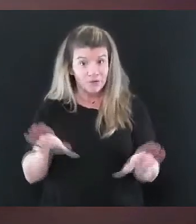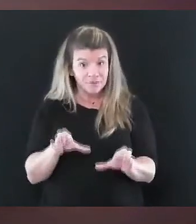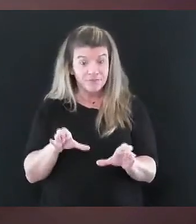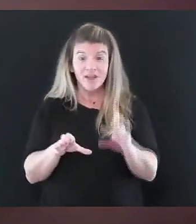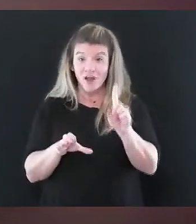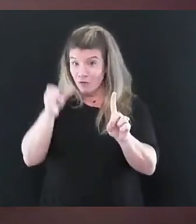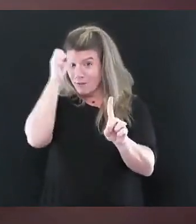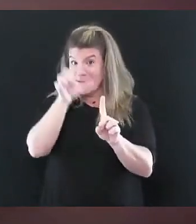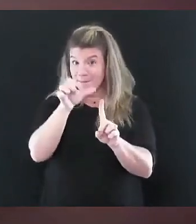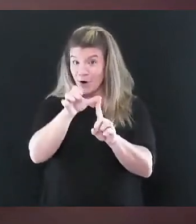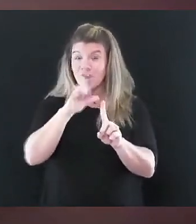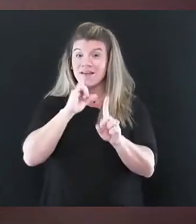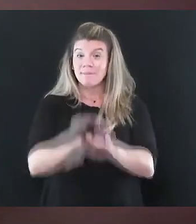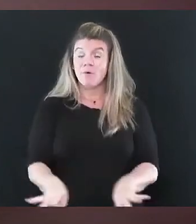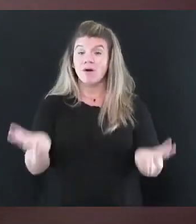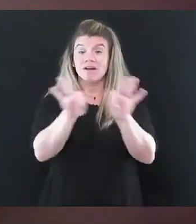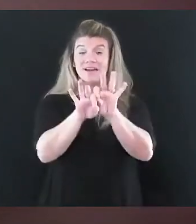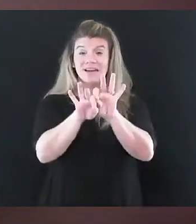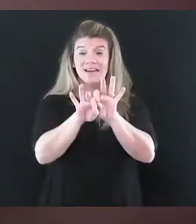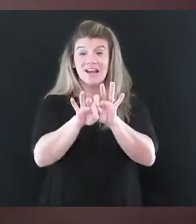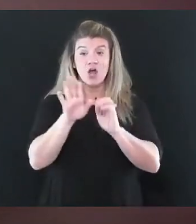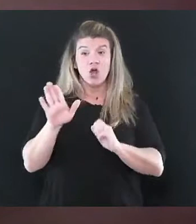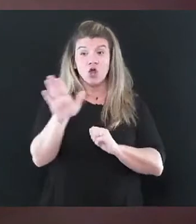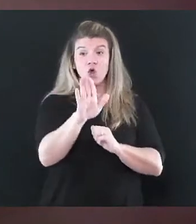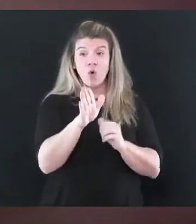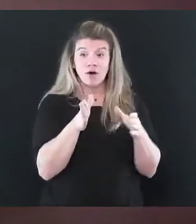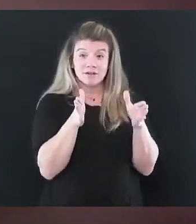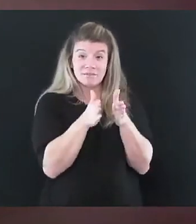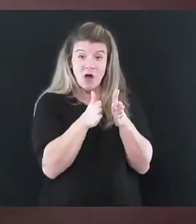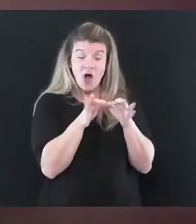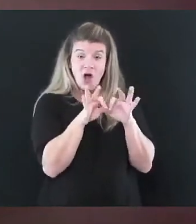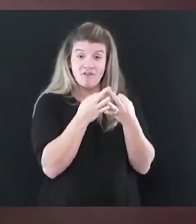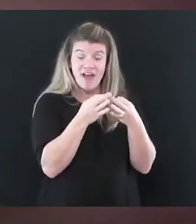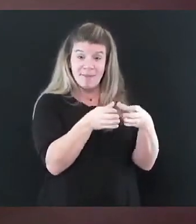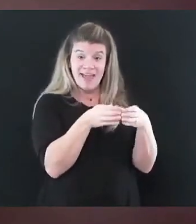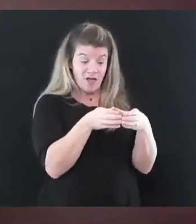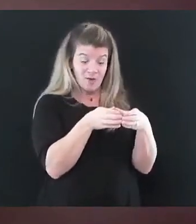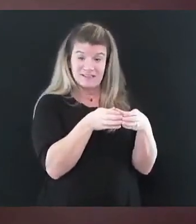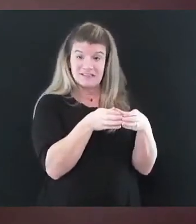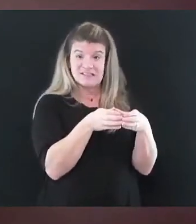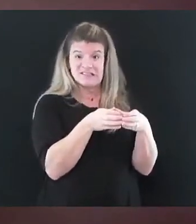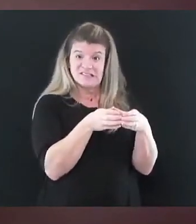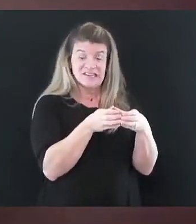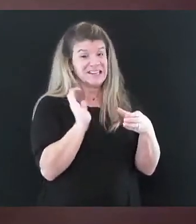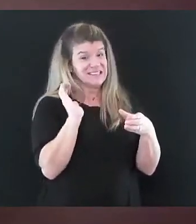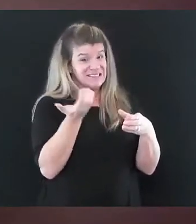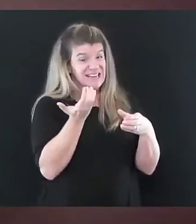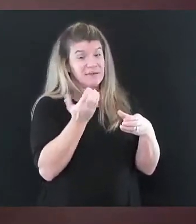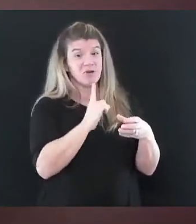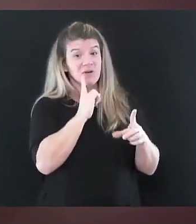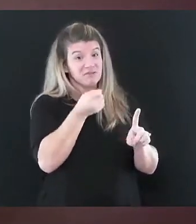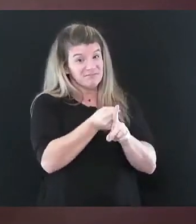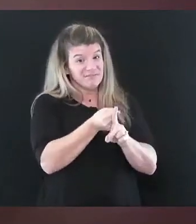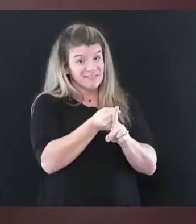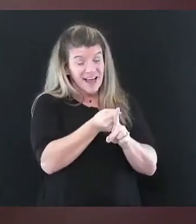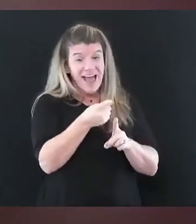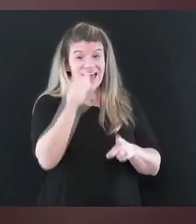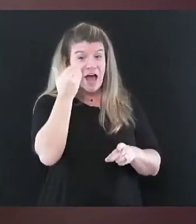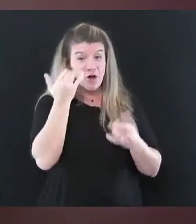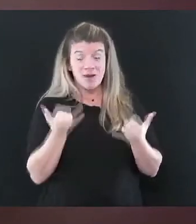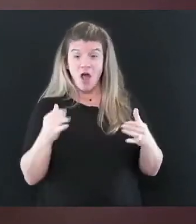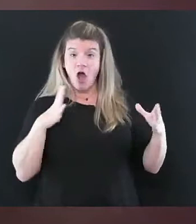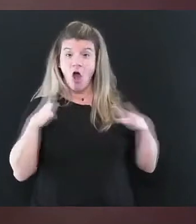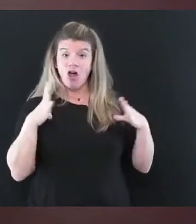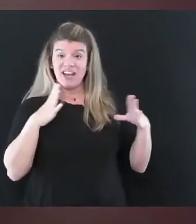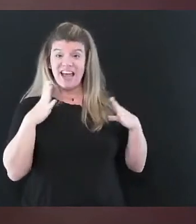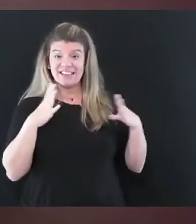is that small family gatherings appear to be really important in the spread nationally. And with the holidays coming up and people being